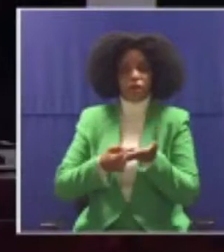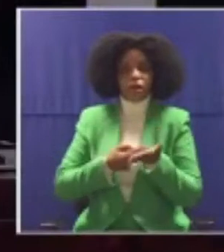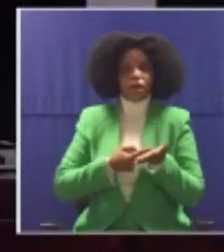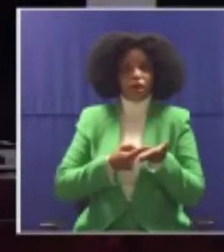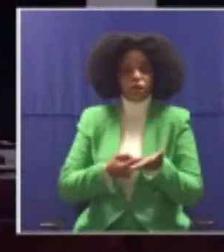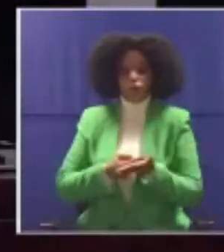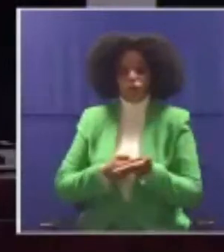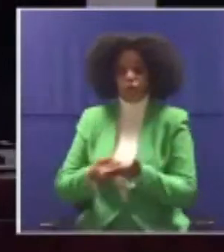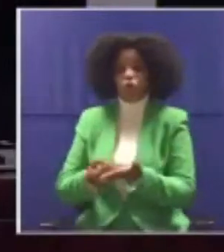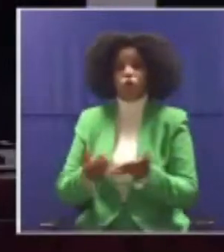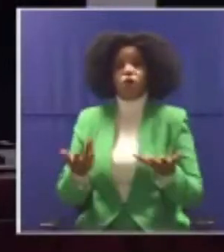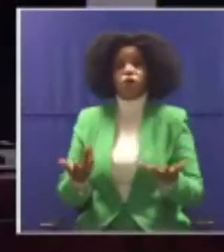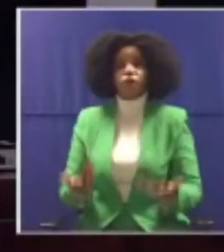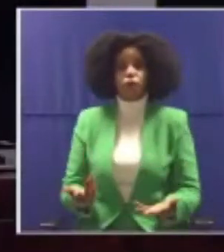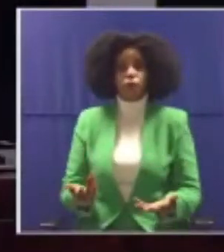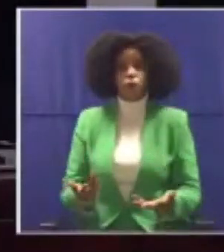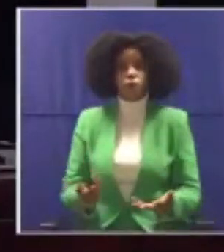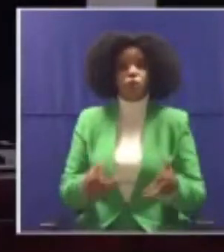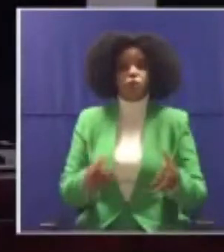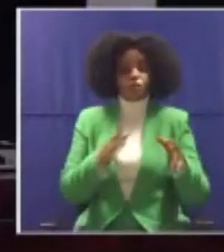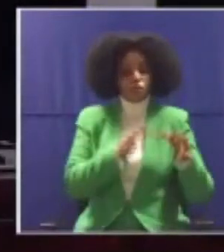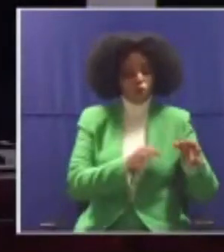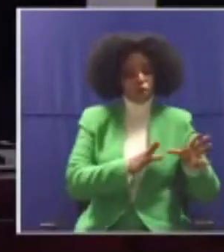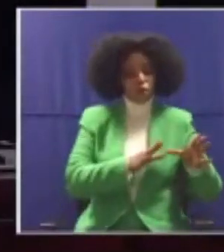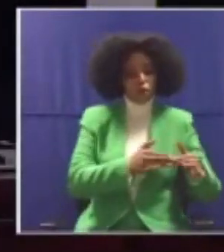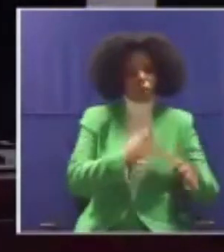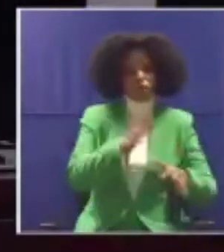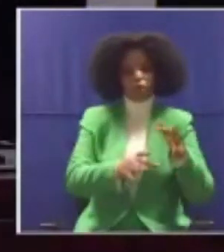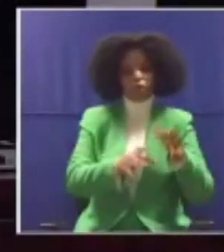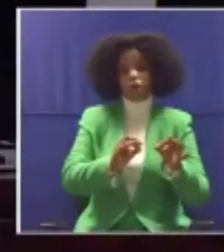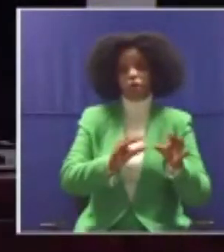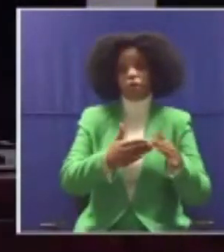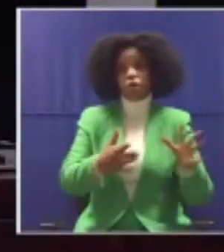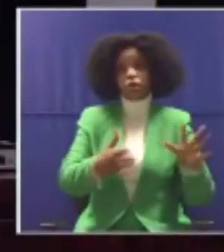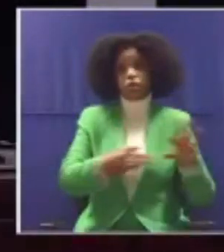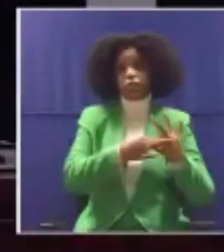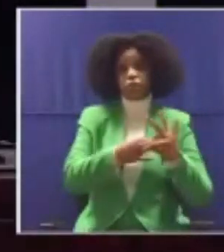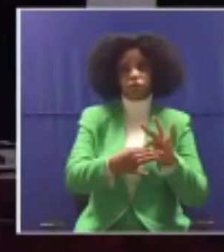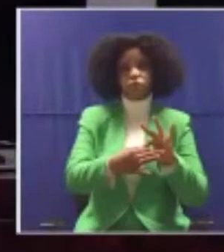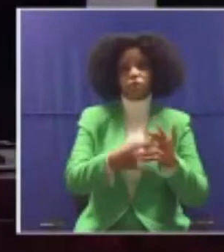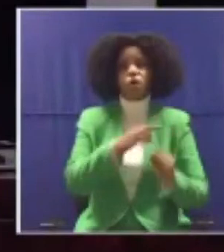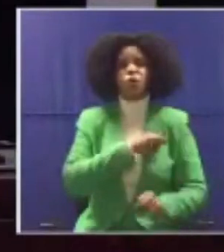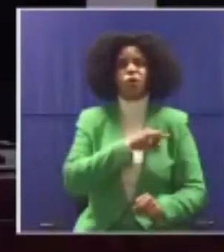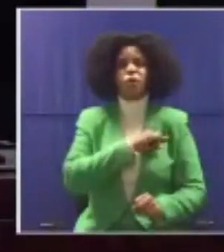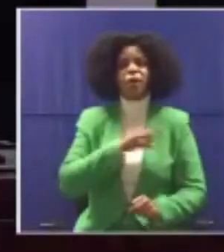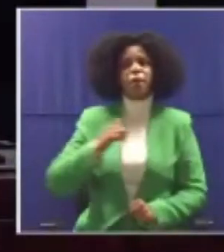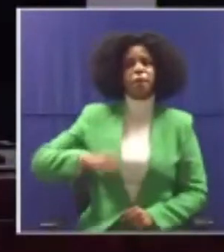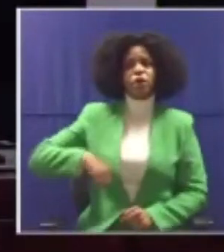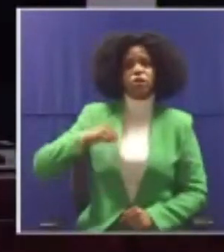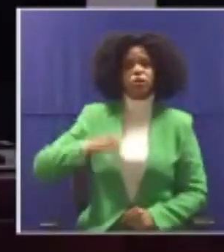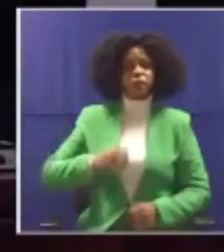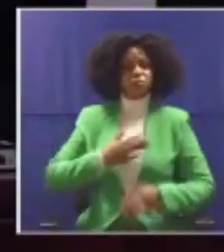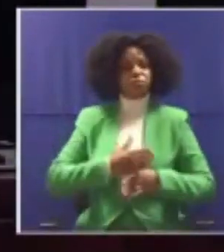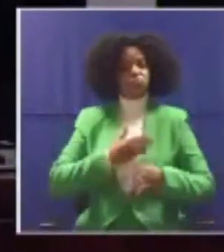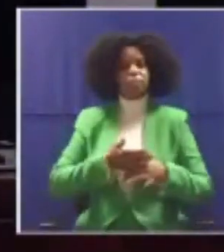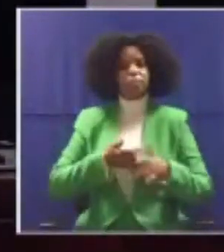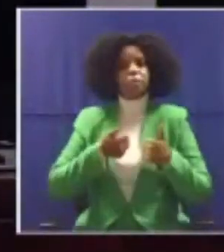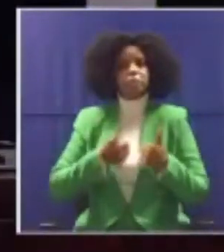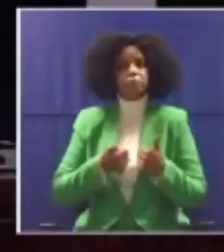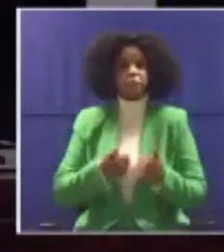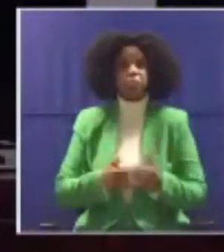more specifically on reasons why municipalities are dysfunctional due to the absence of a